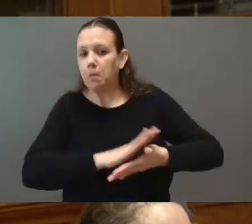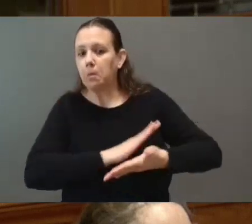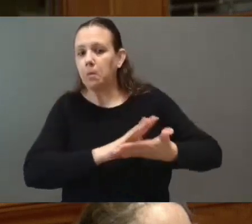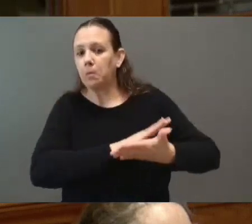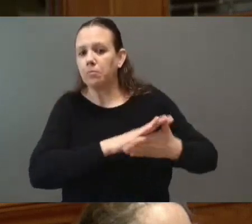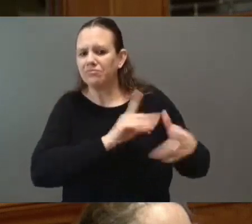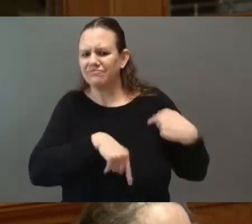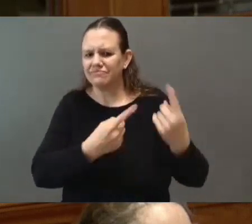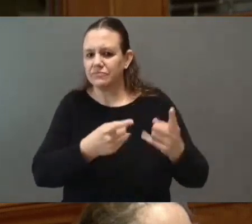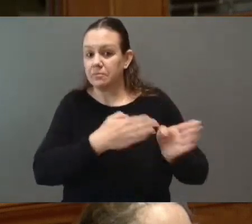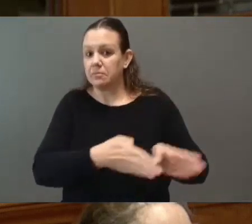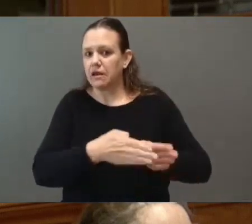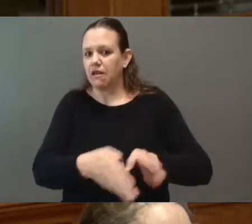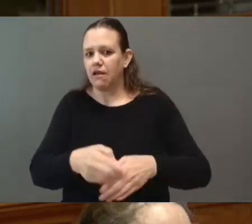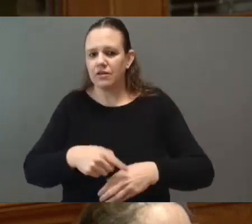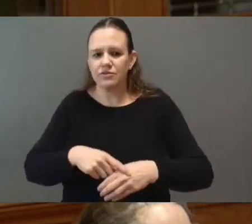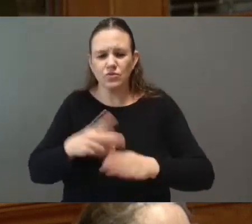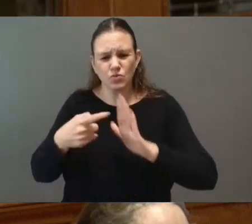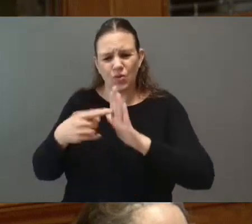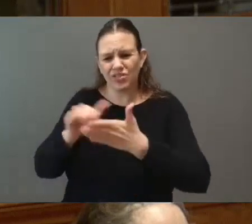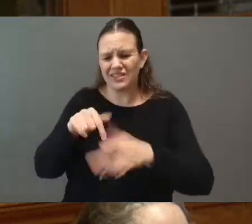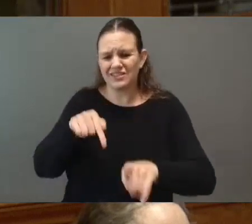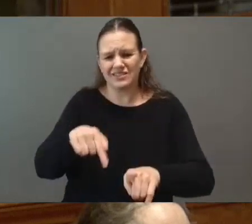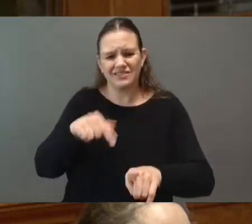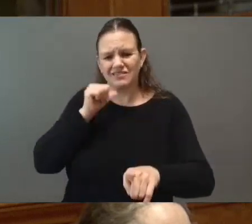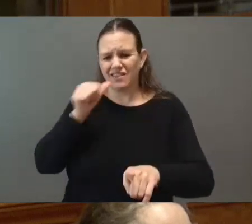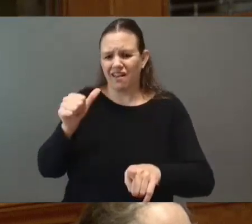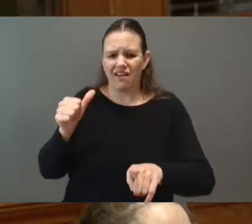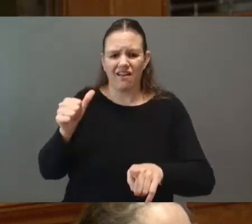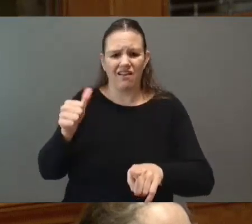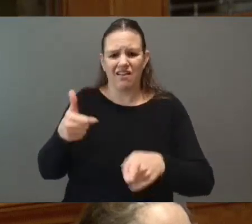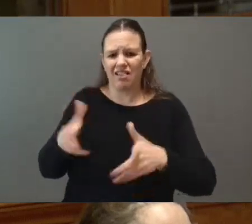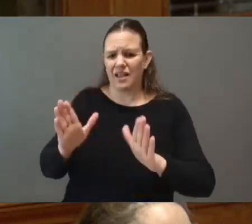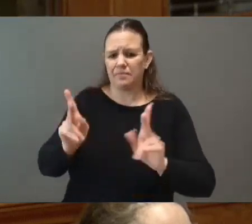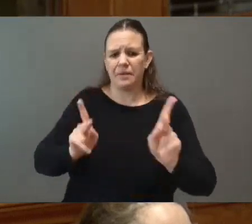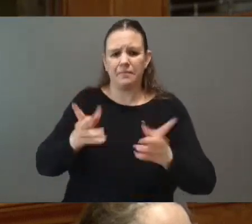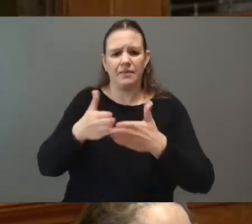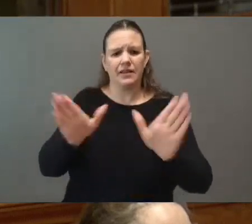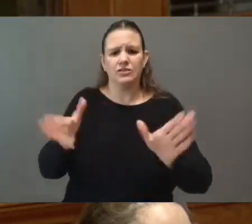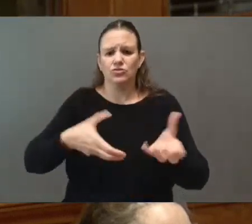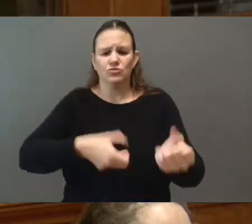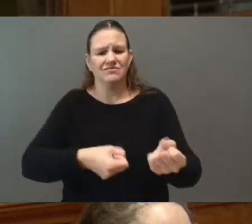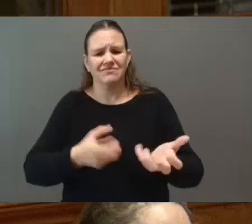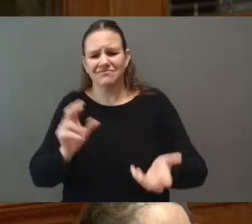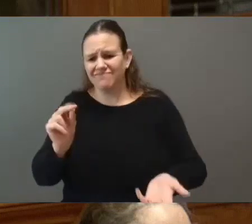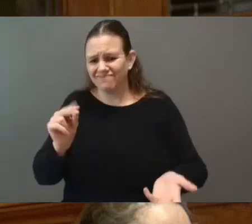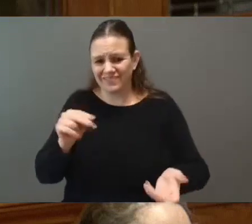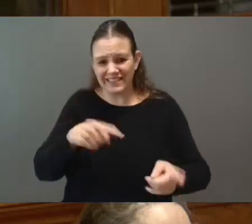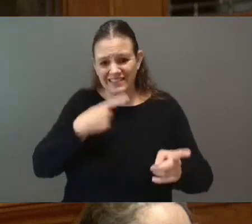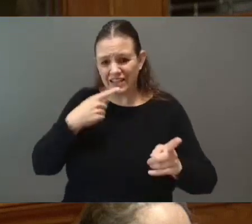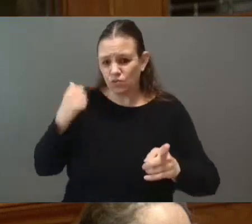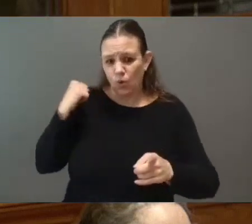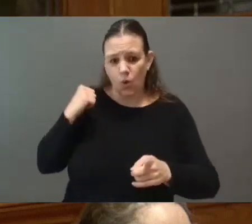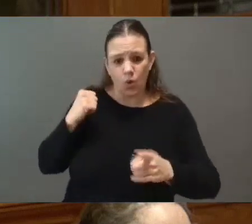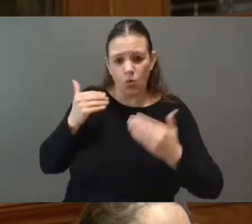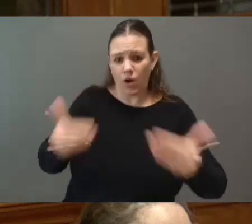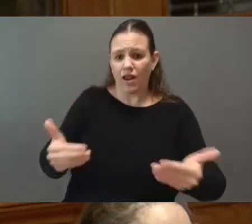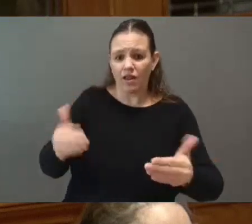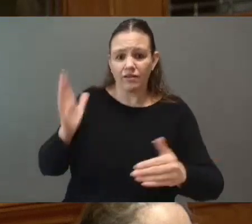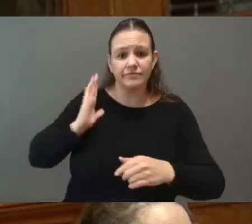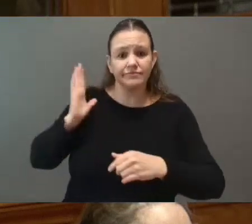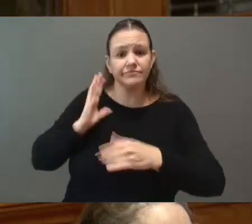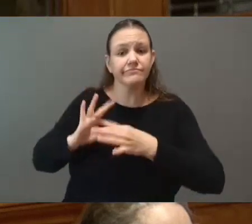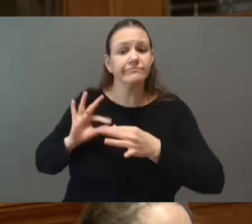public's trust. This government promised supporters they would not forge ahead with this boondoggle in 2017, but they did. And while it